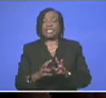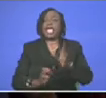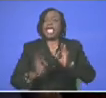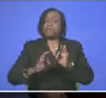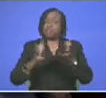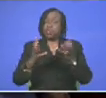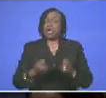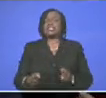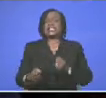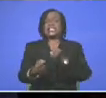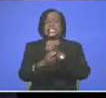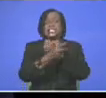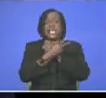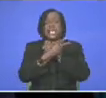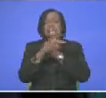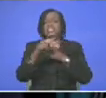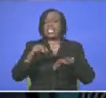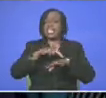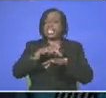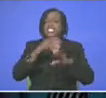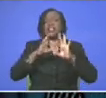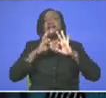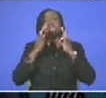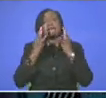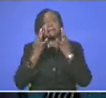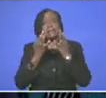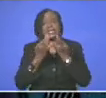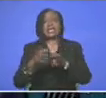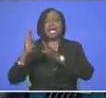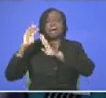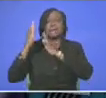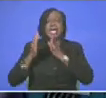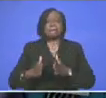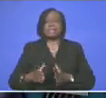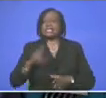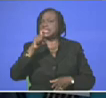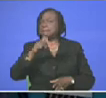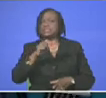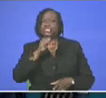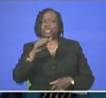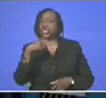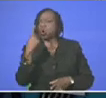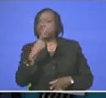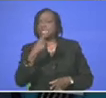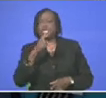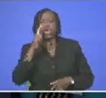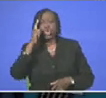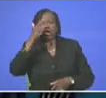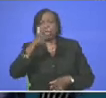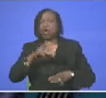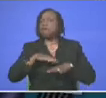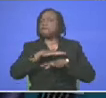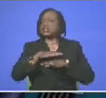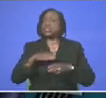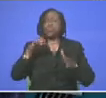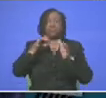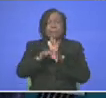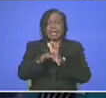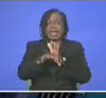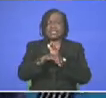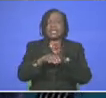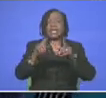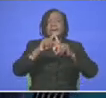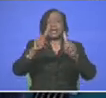nation, families, behemoths, must not just look at overt criminality, but they must look